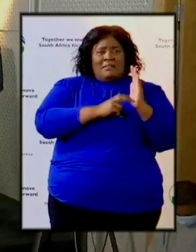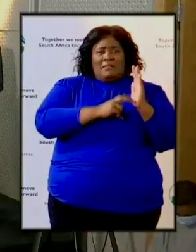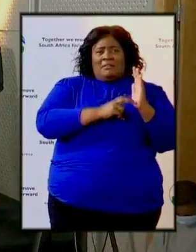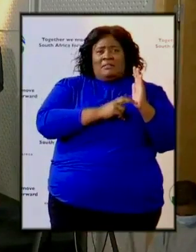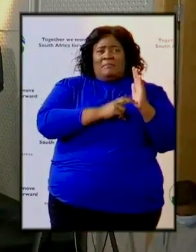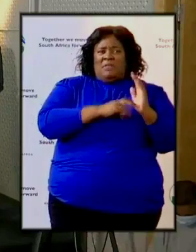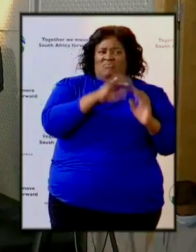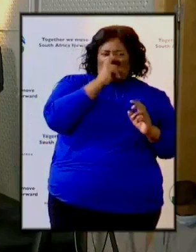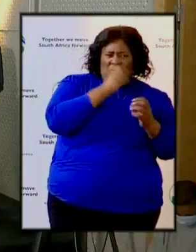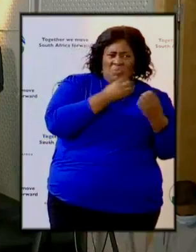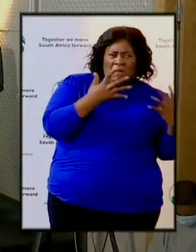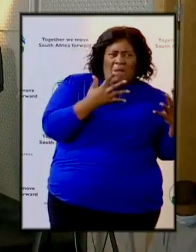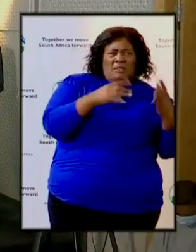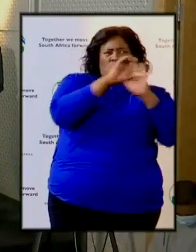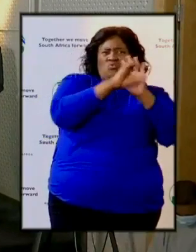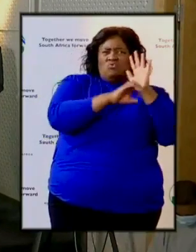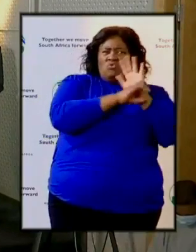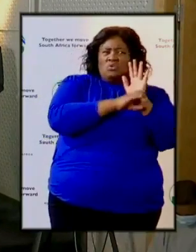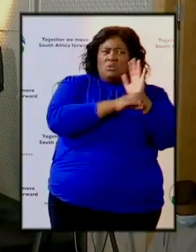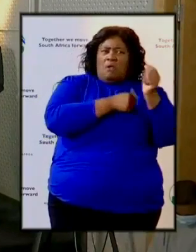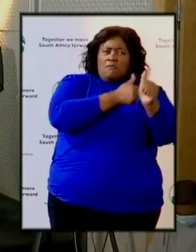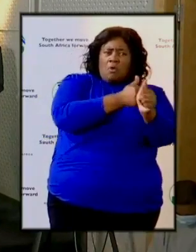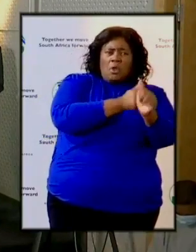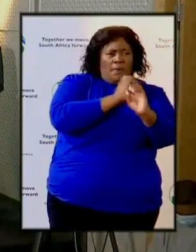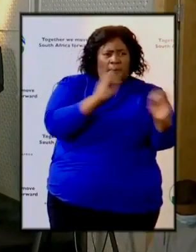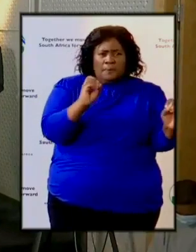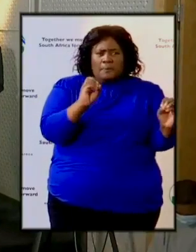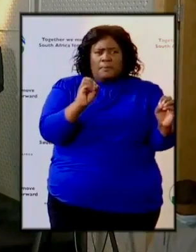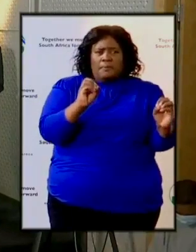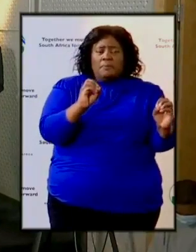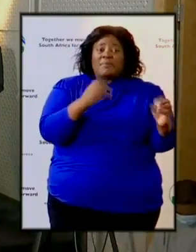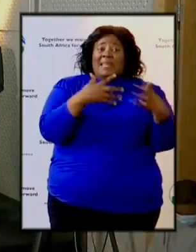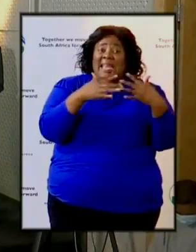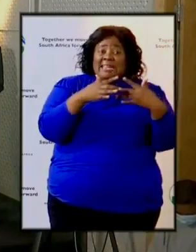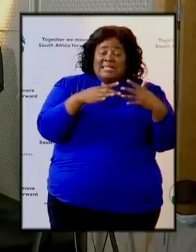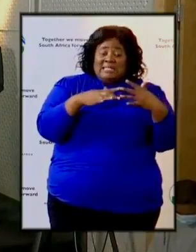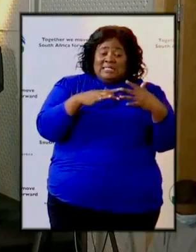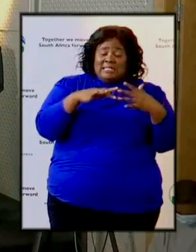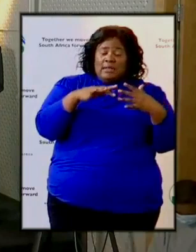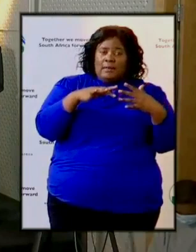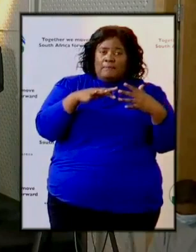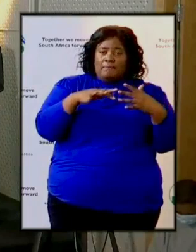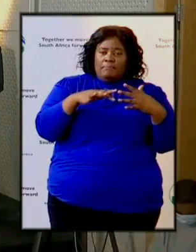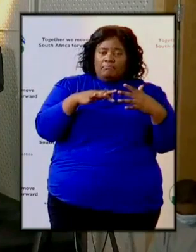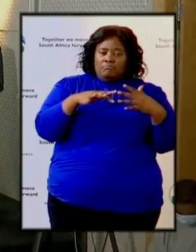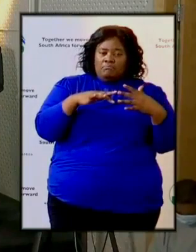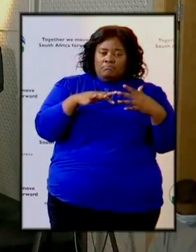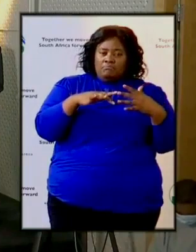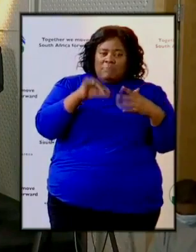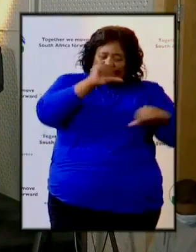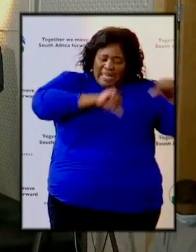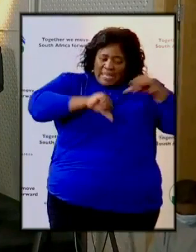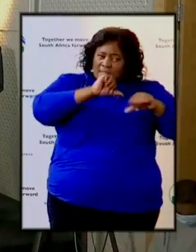regulations have no constitutional validity. Is there any scientific proof around what your insinuations